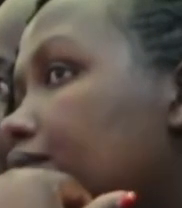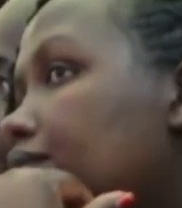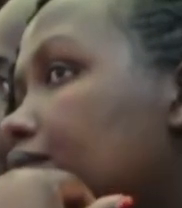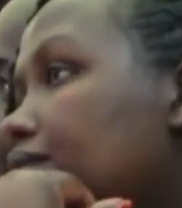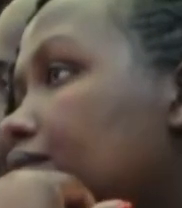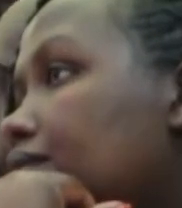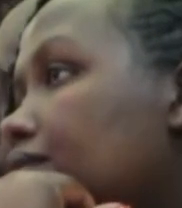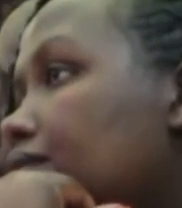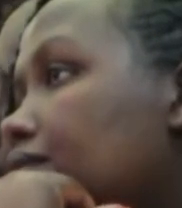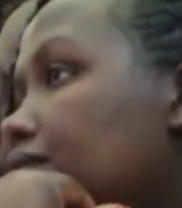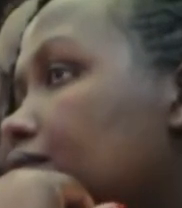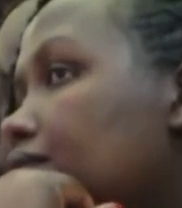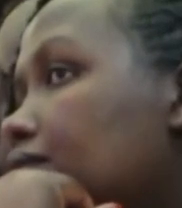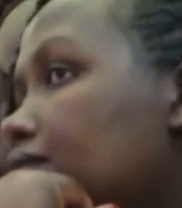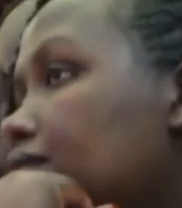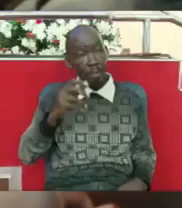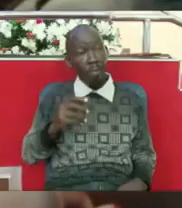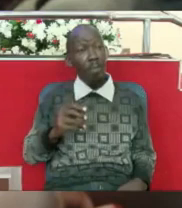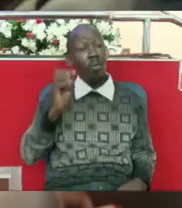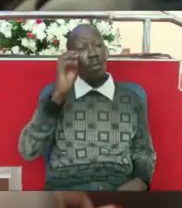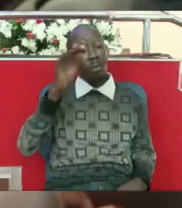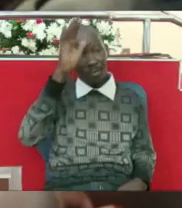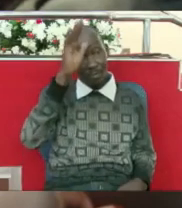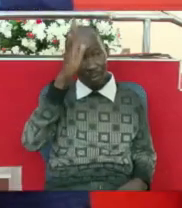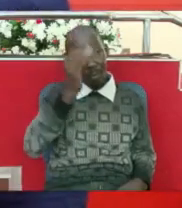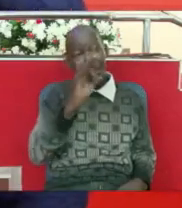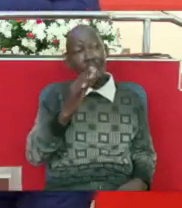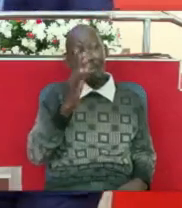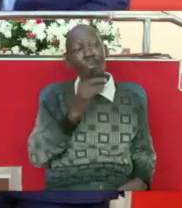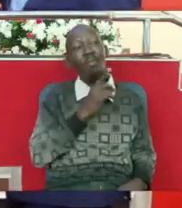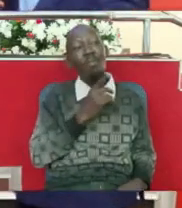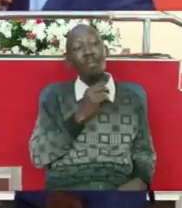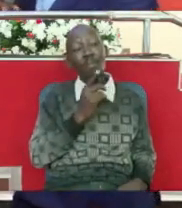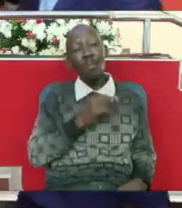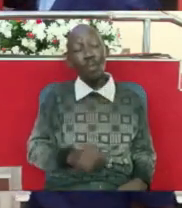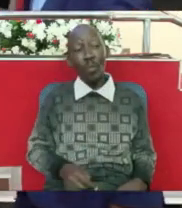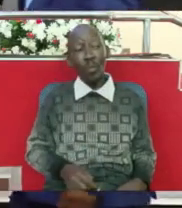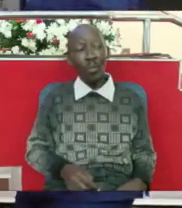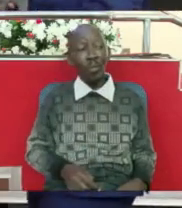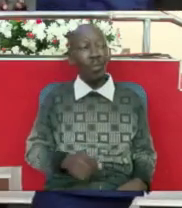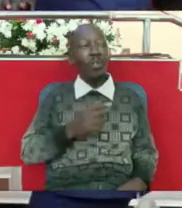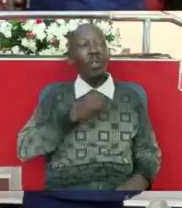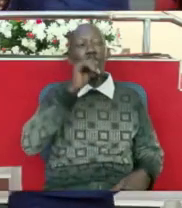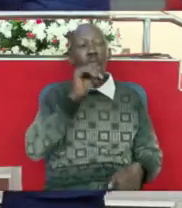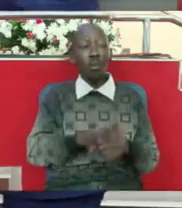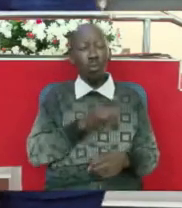The devil, who is the father of lies, will promise you